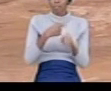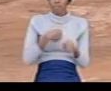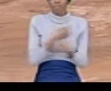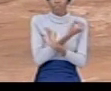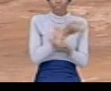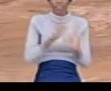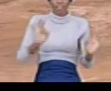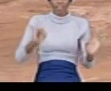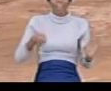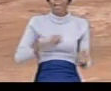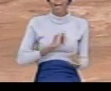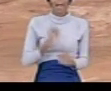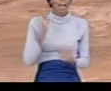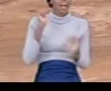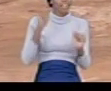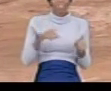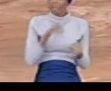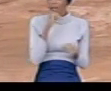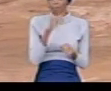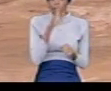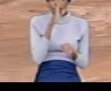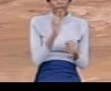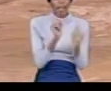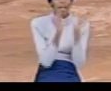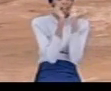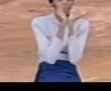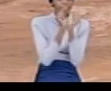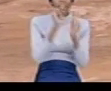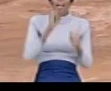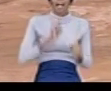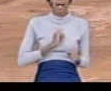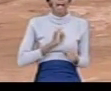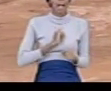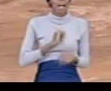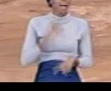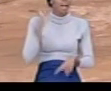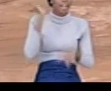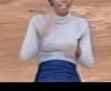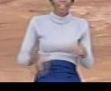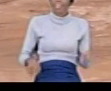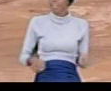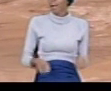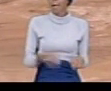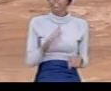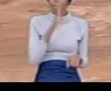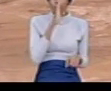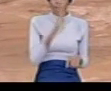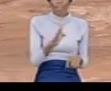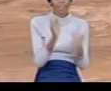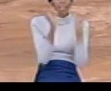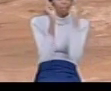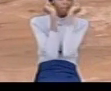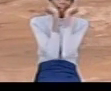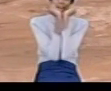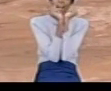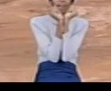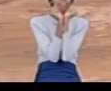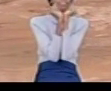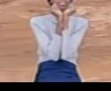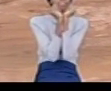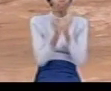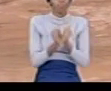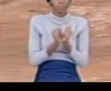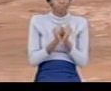me free. I cannot be bound. I cannot be bound.